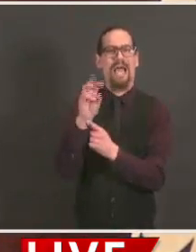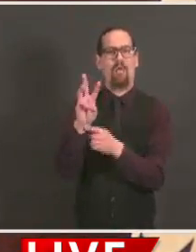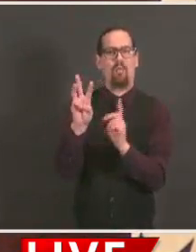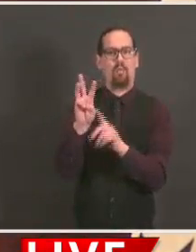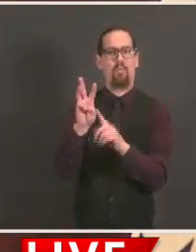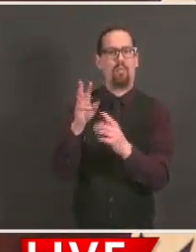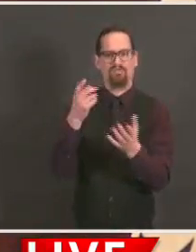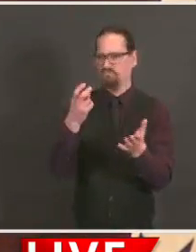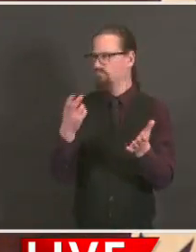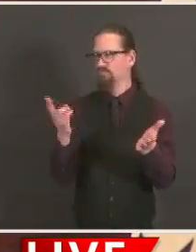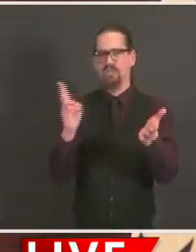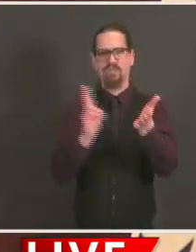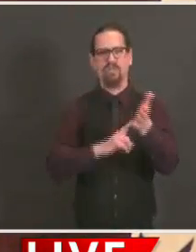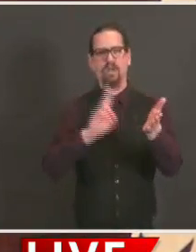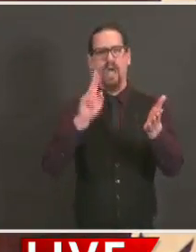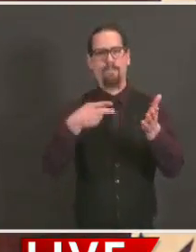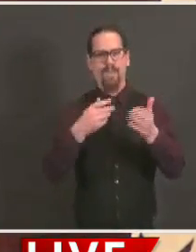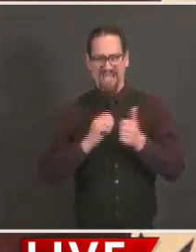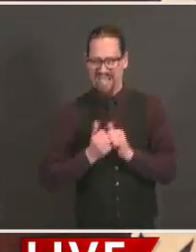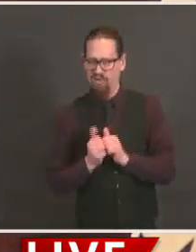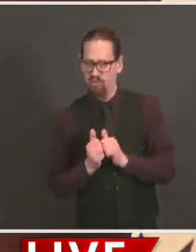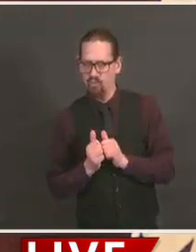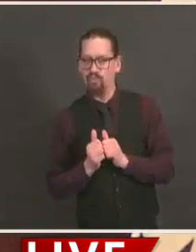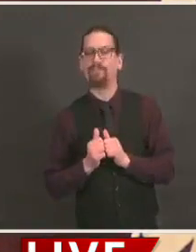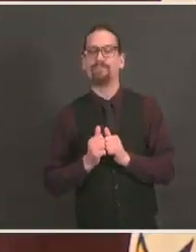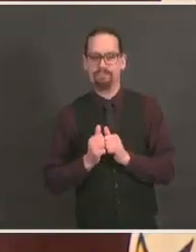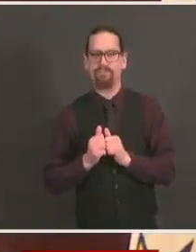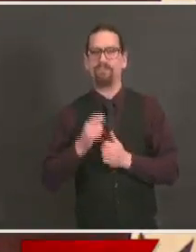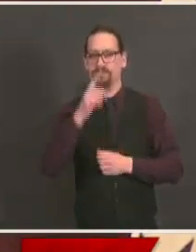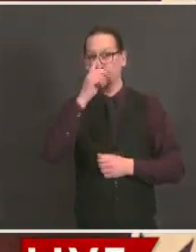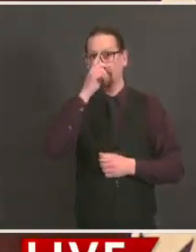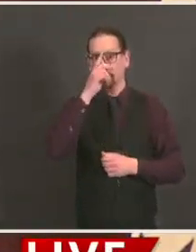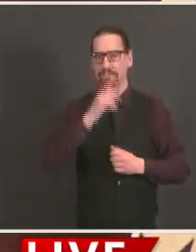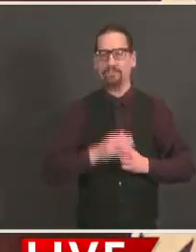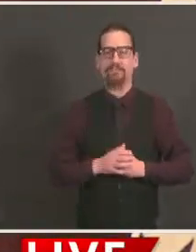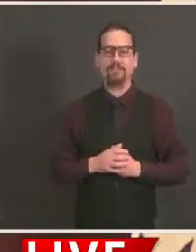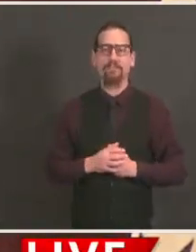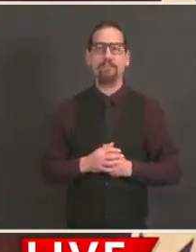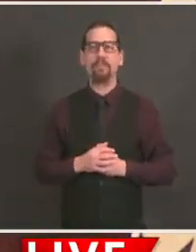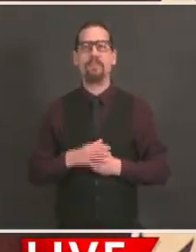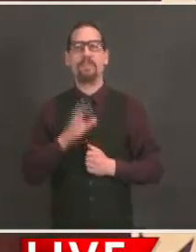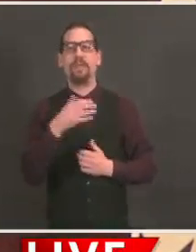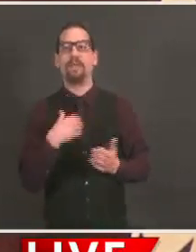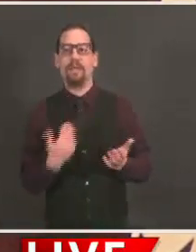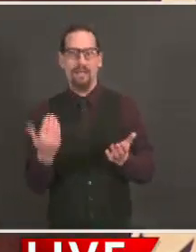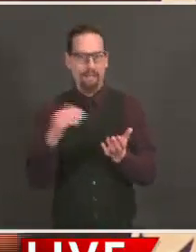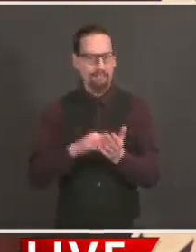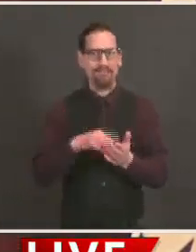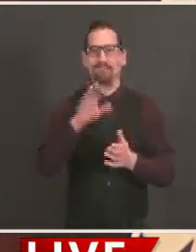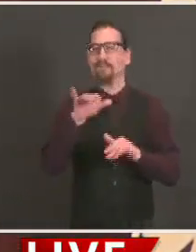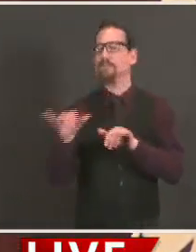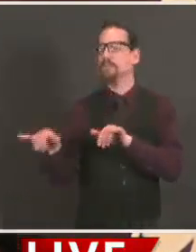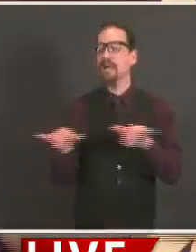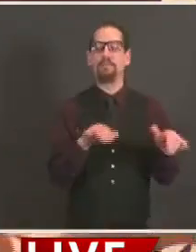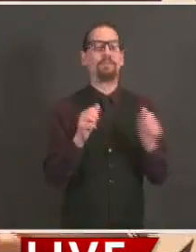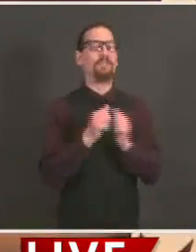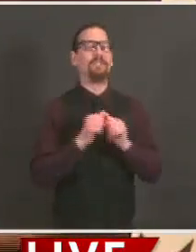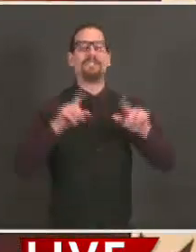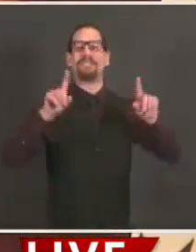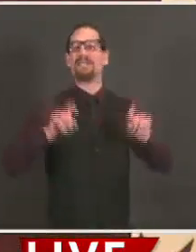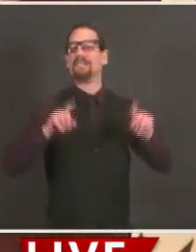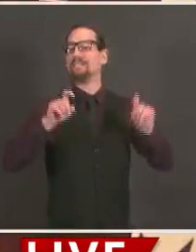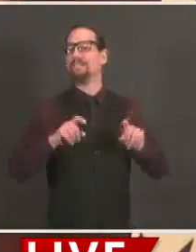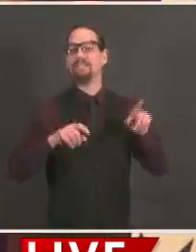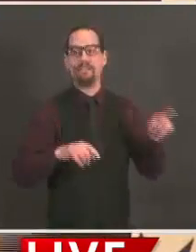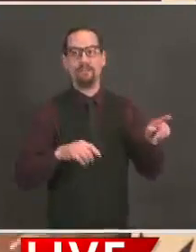get vaccinated. Again, people can think about this like testing. It works. There are a variety of